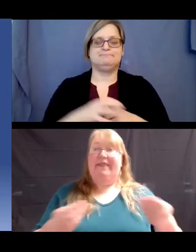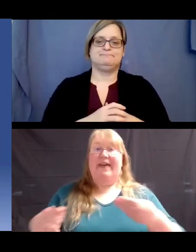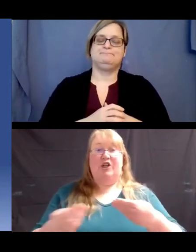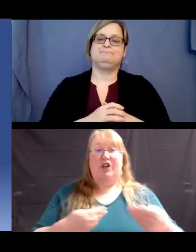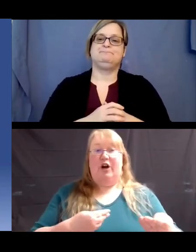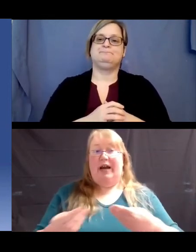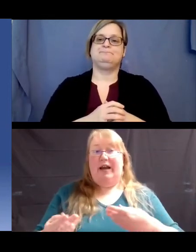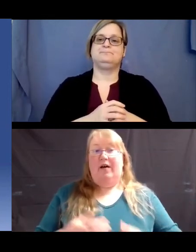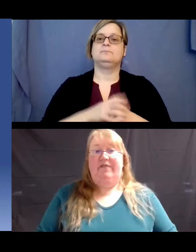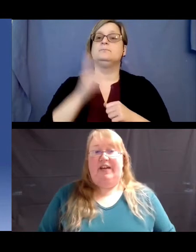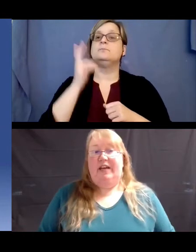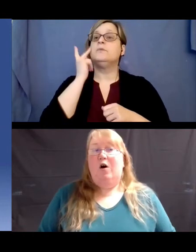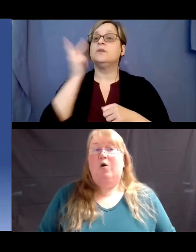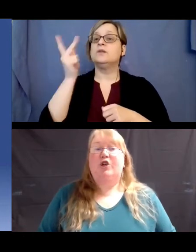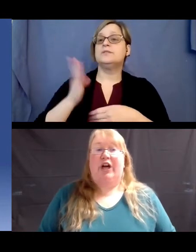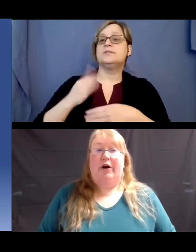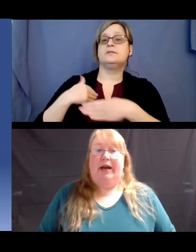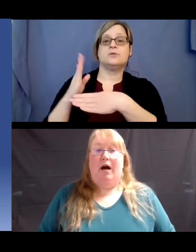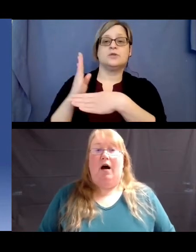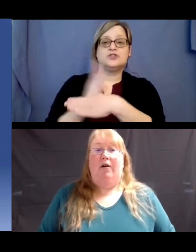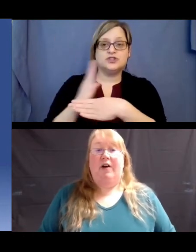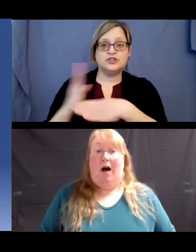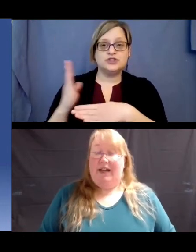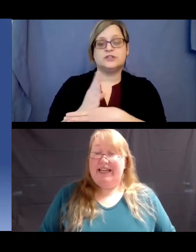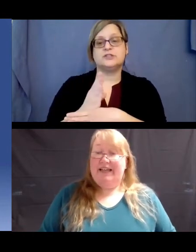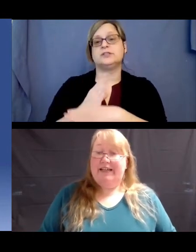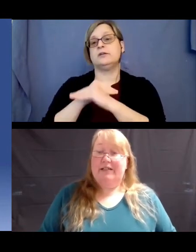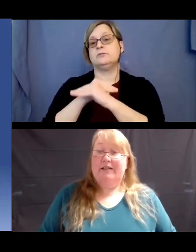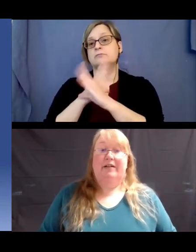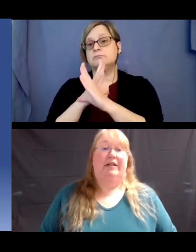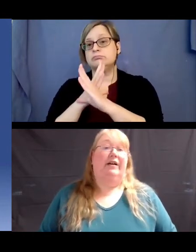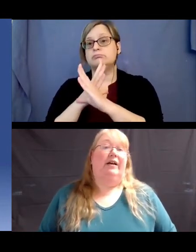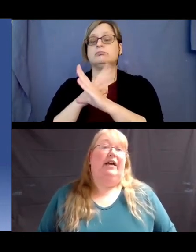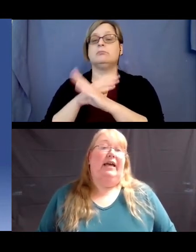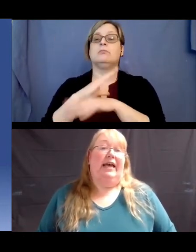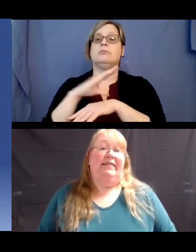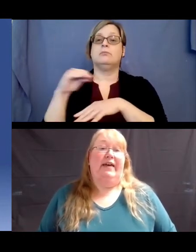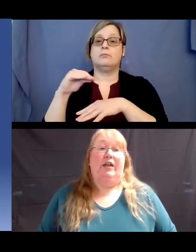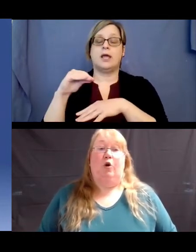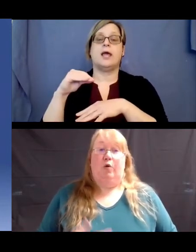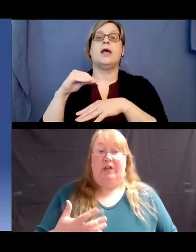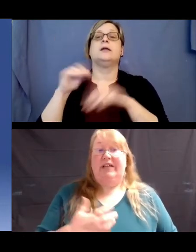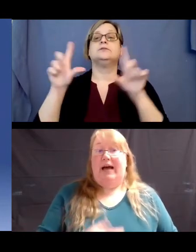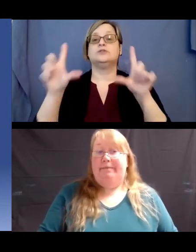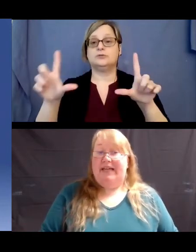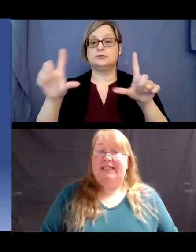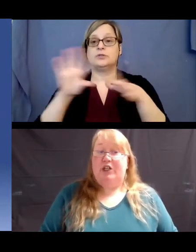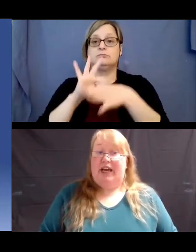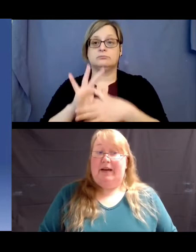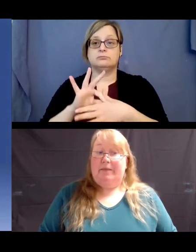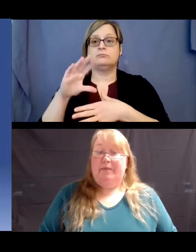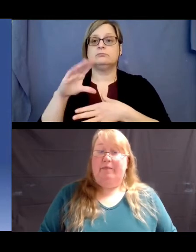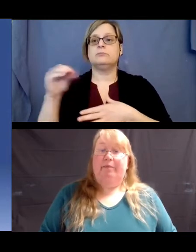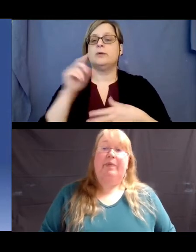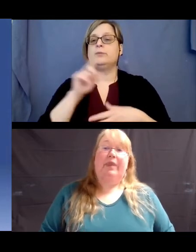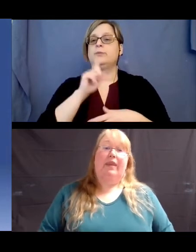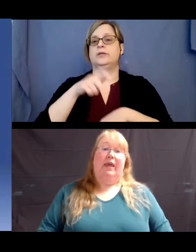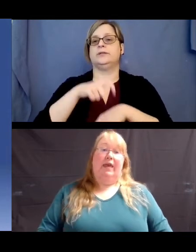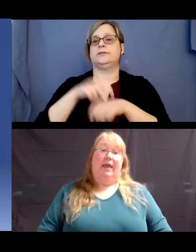You've got that sharing of video, sharing of content, and then your real-time messaging.